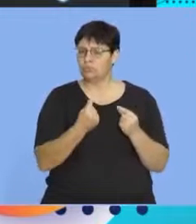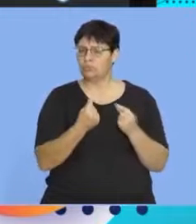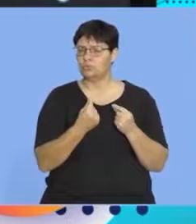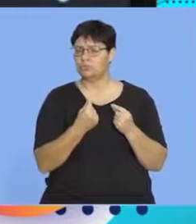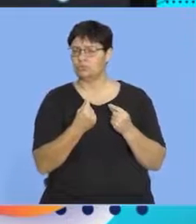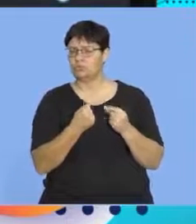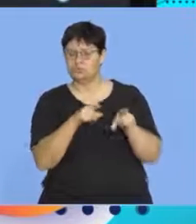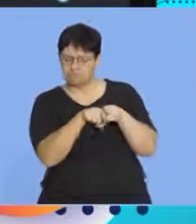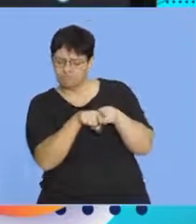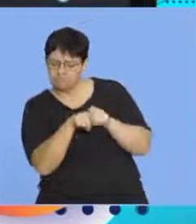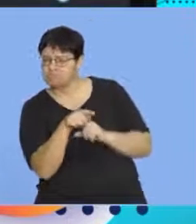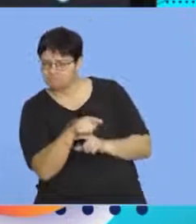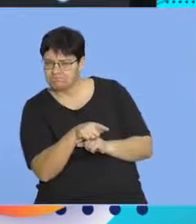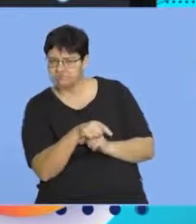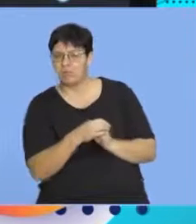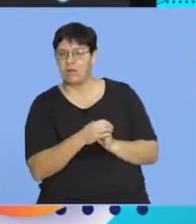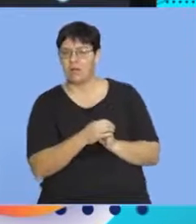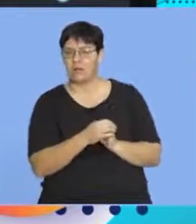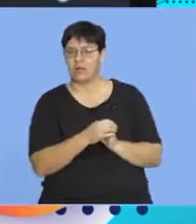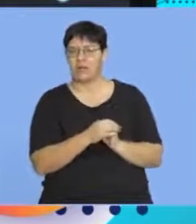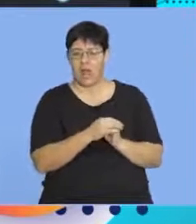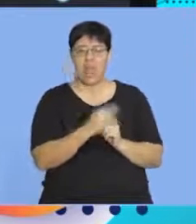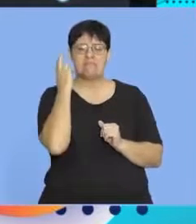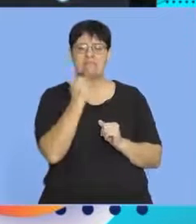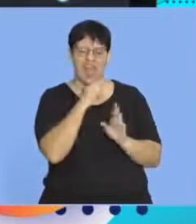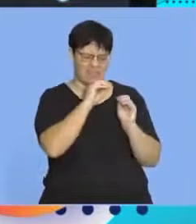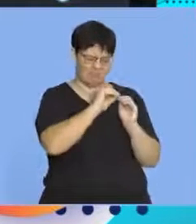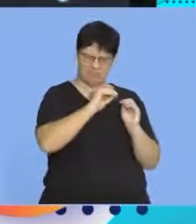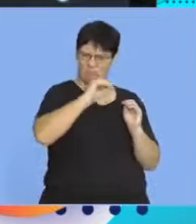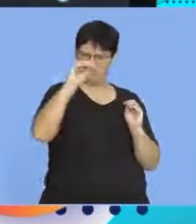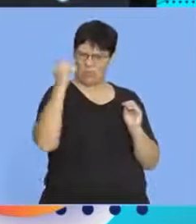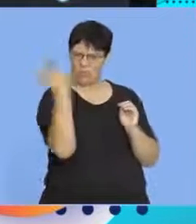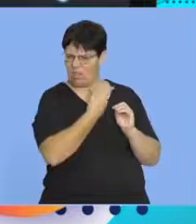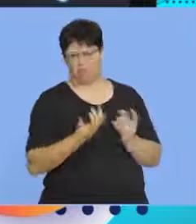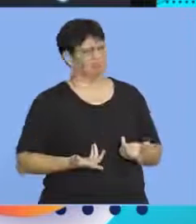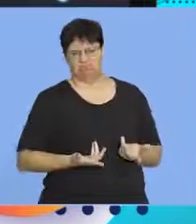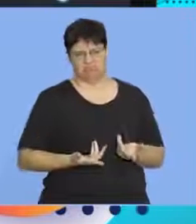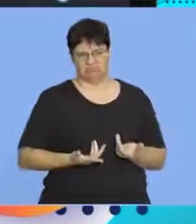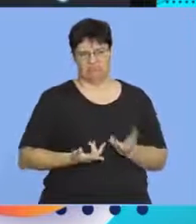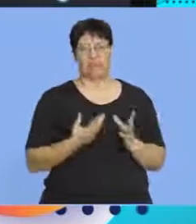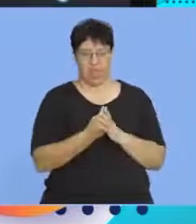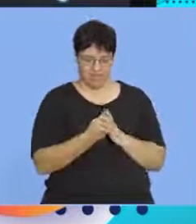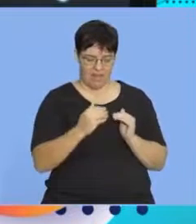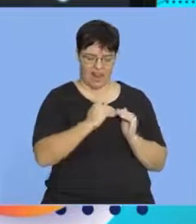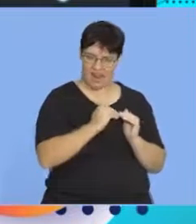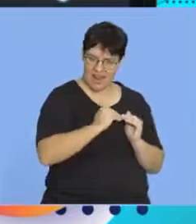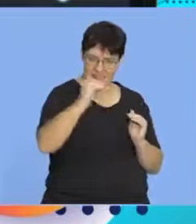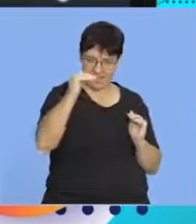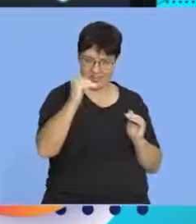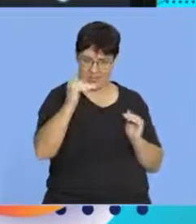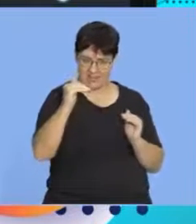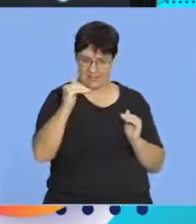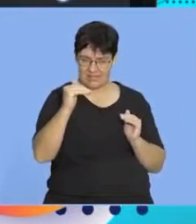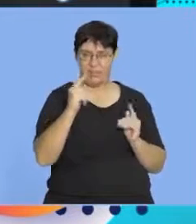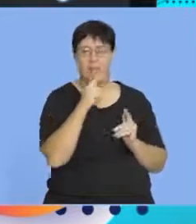experiment, all your points don't always fit nicely on the graph. So we draw a line of